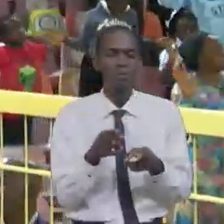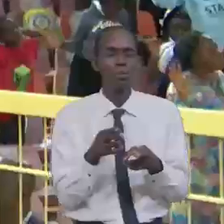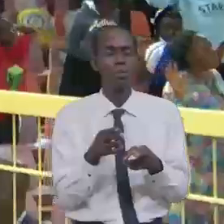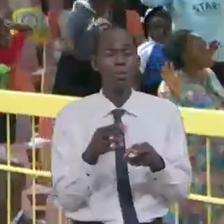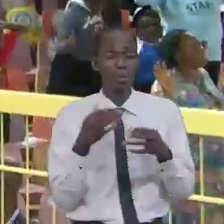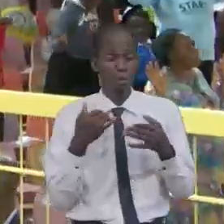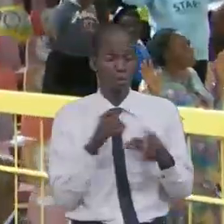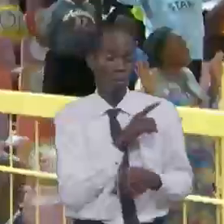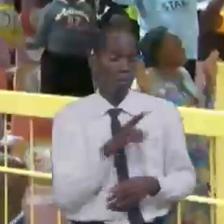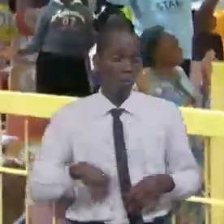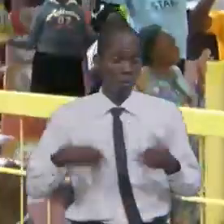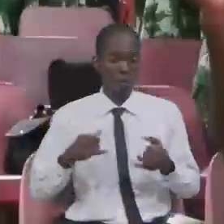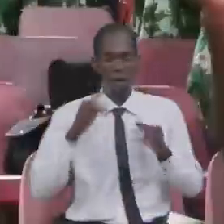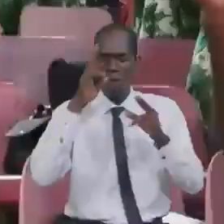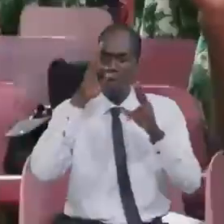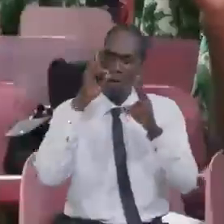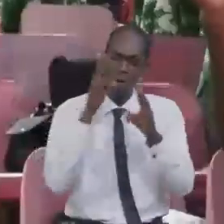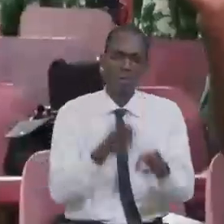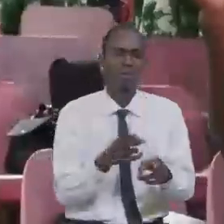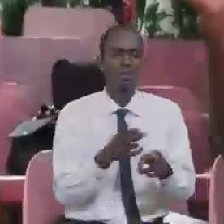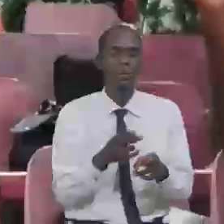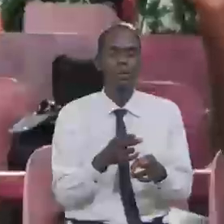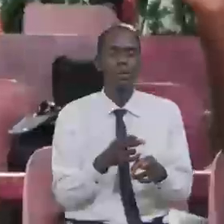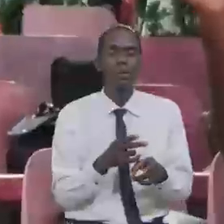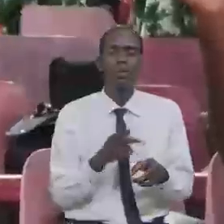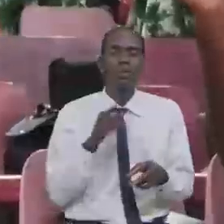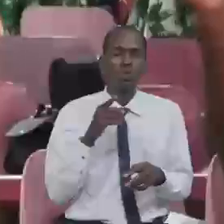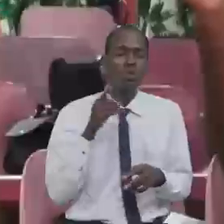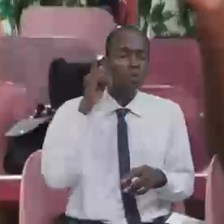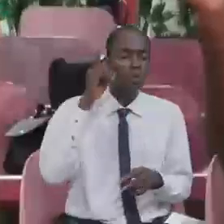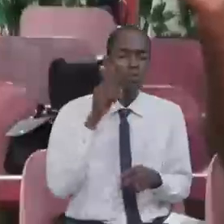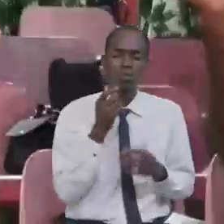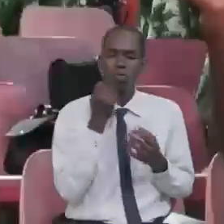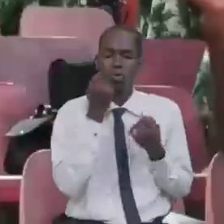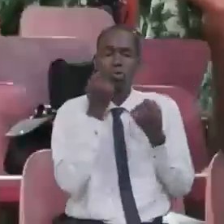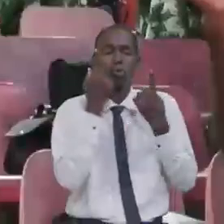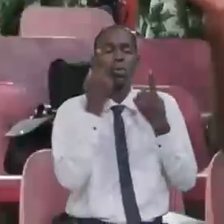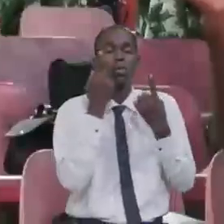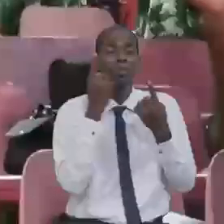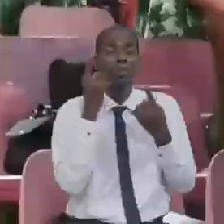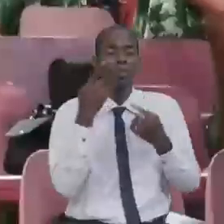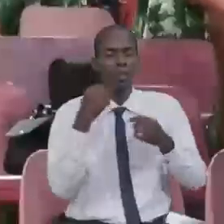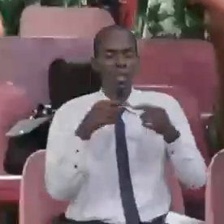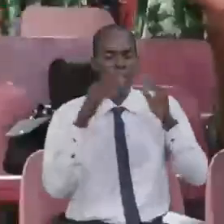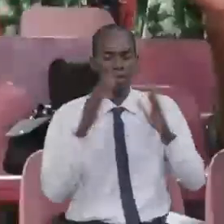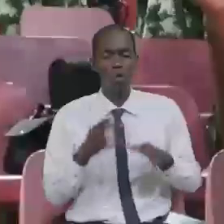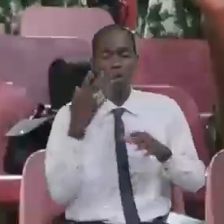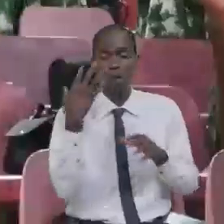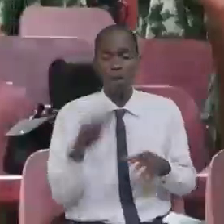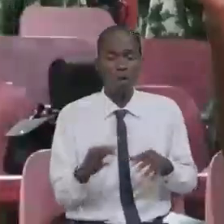Lord, honor. To surprise the enemies of the people of progress,